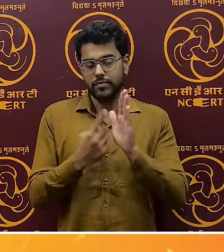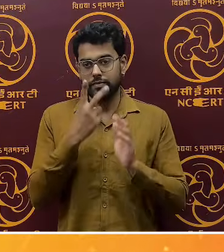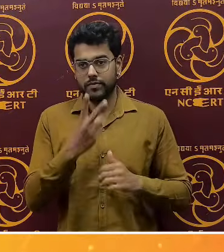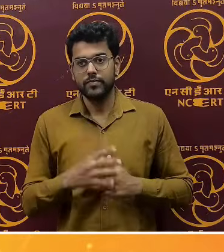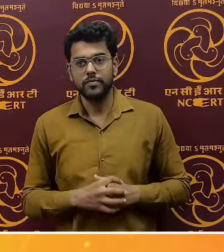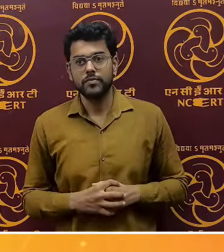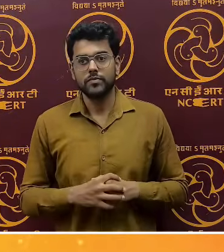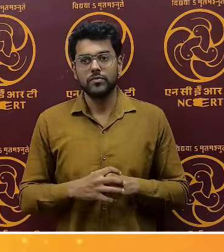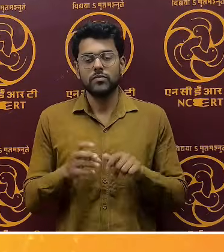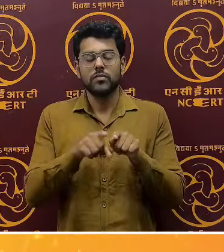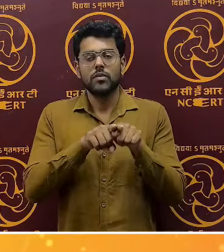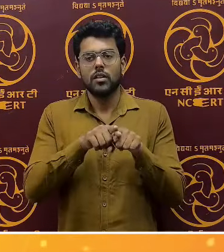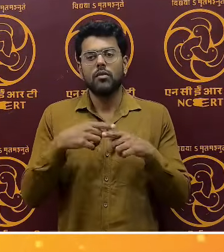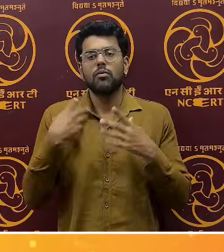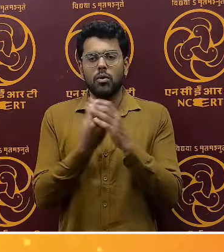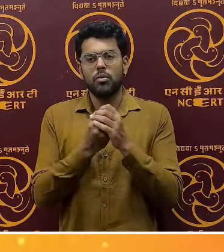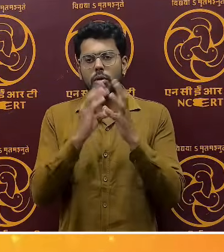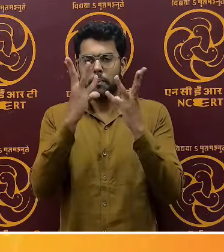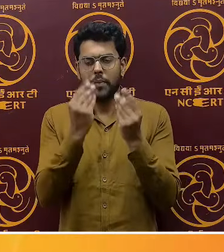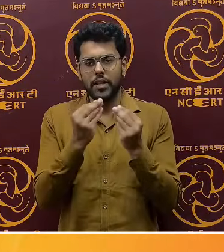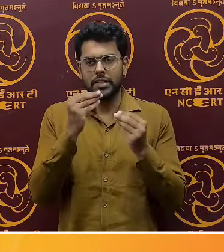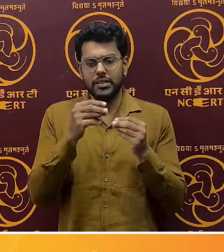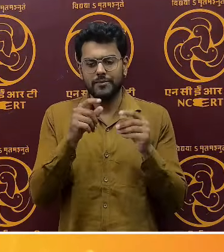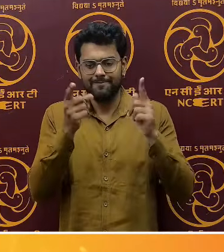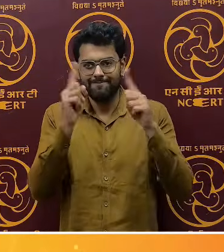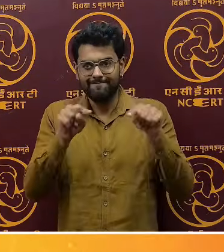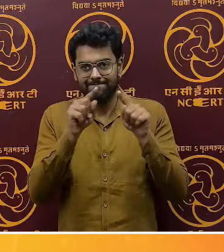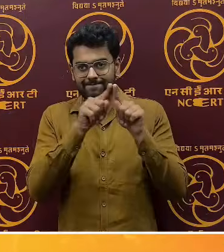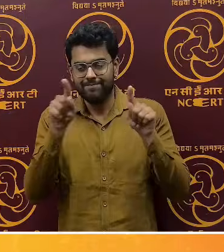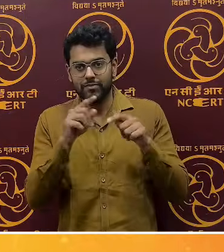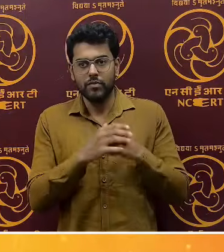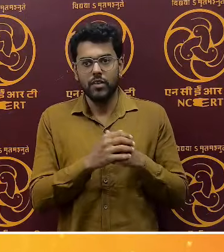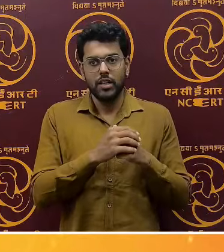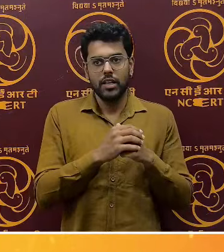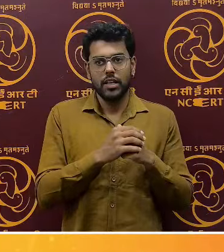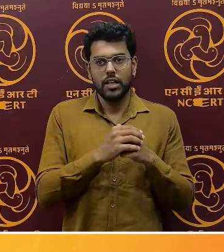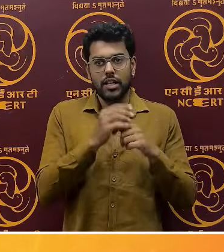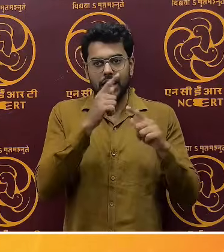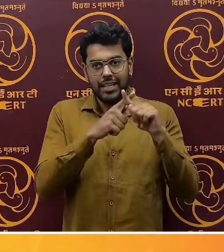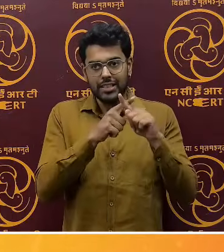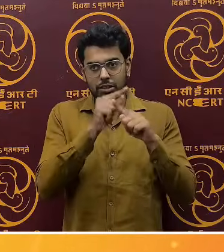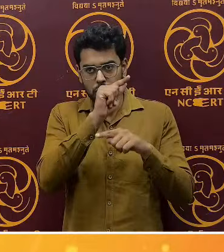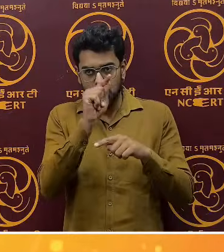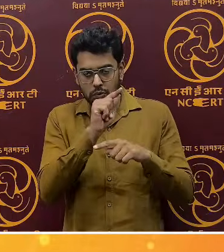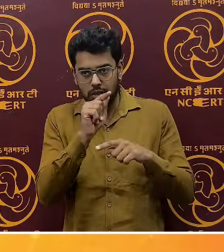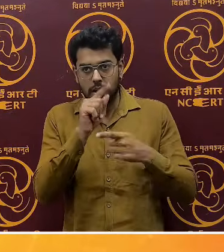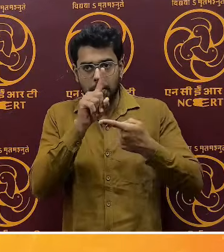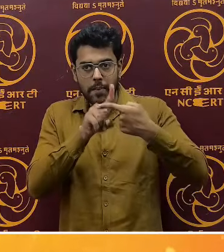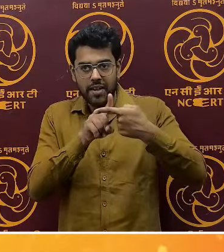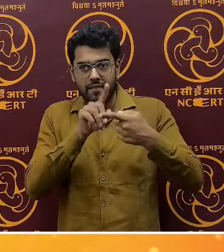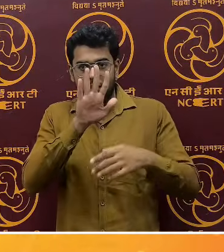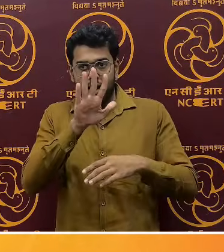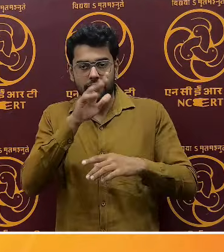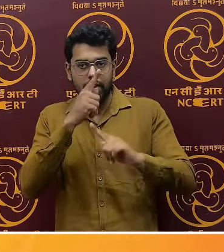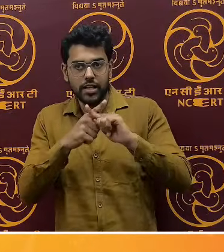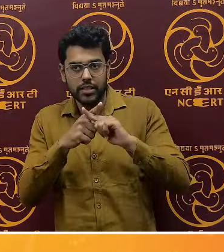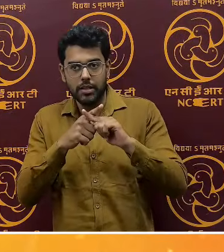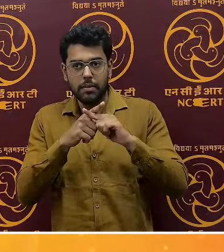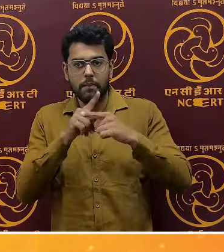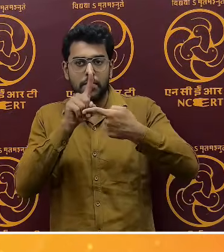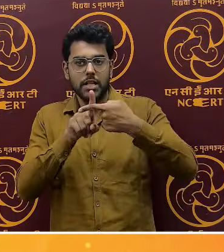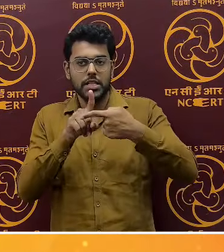Let's suppose we have a mathematical expression x square plus 5x plus